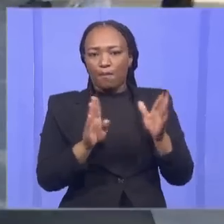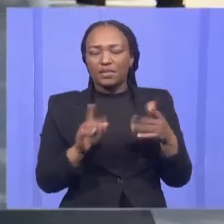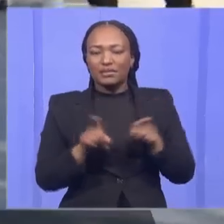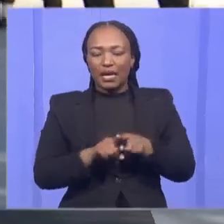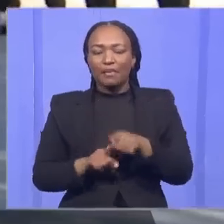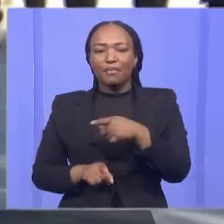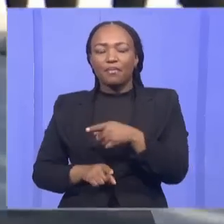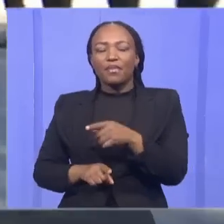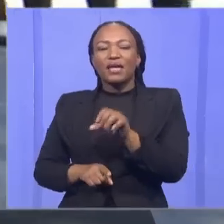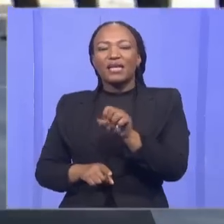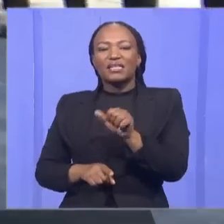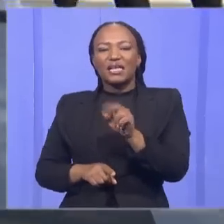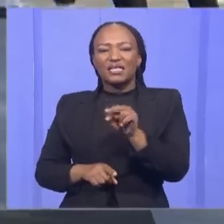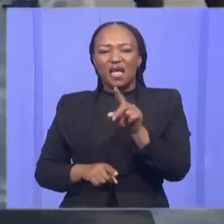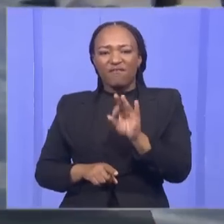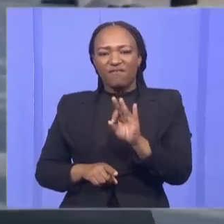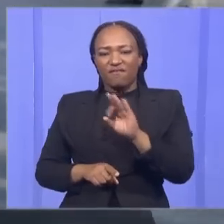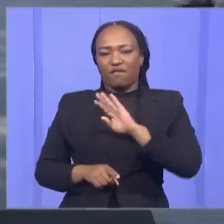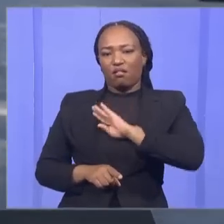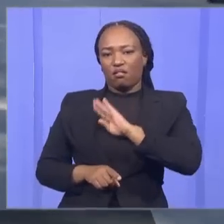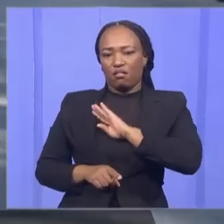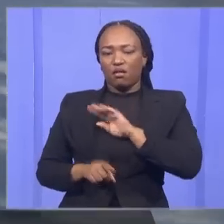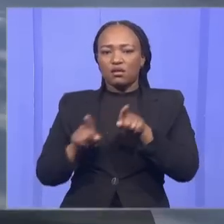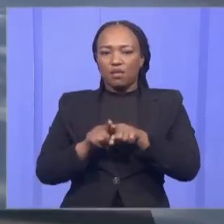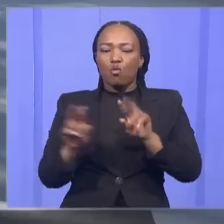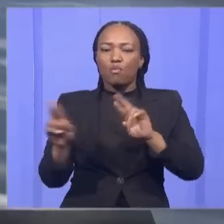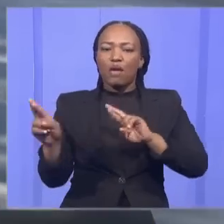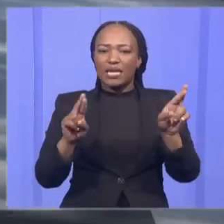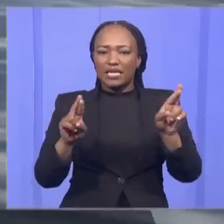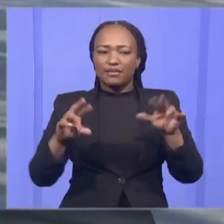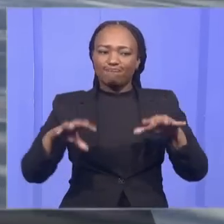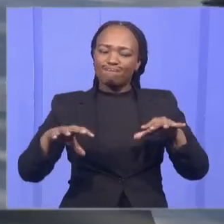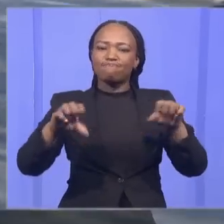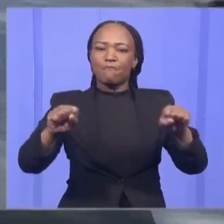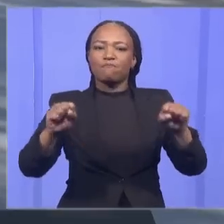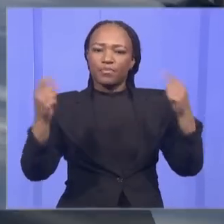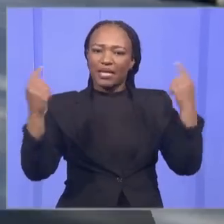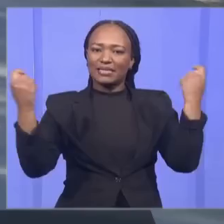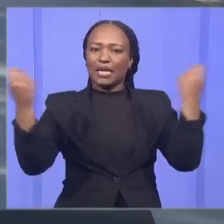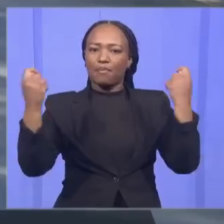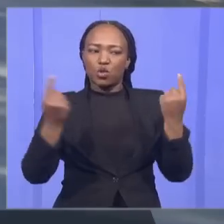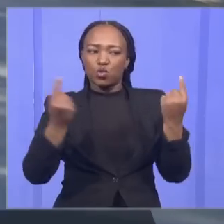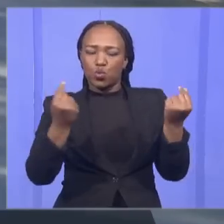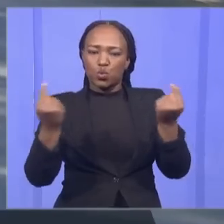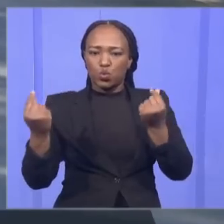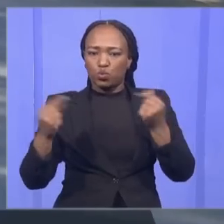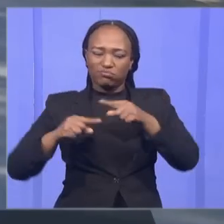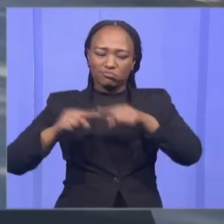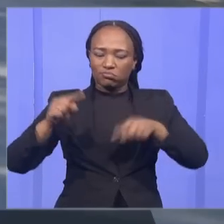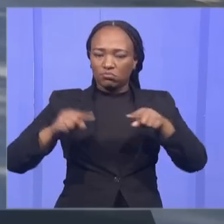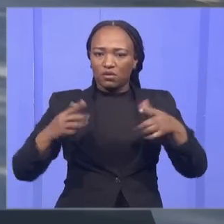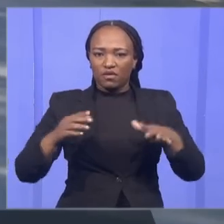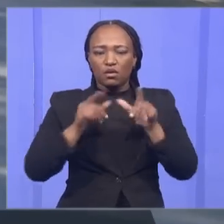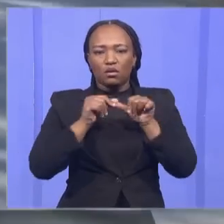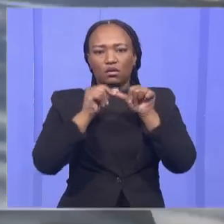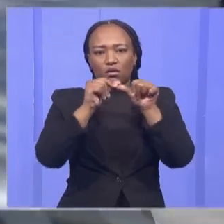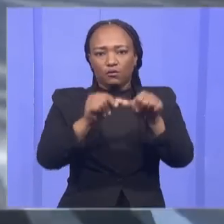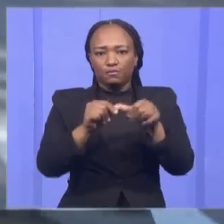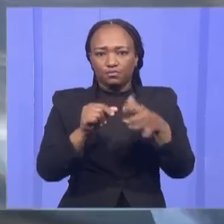take over as part of their ceremonial contribution to what is taking place here. And we'll continue our